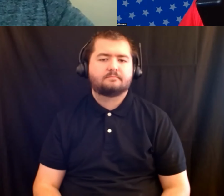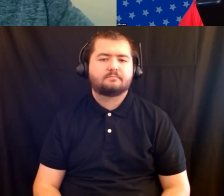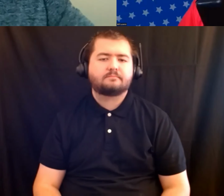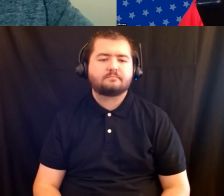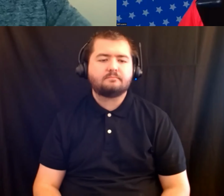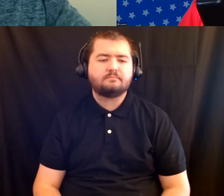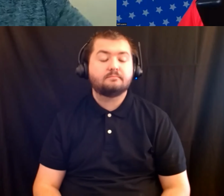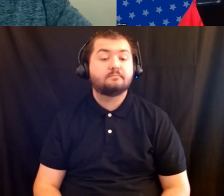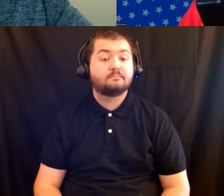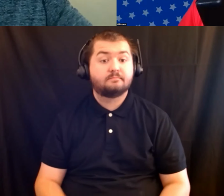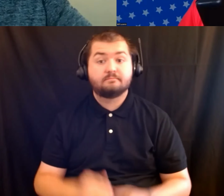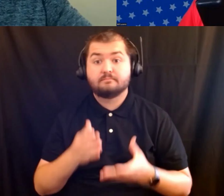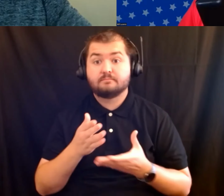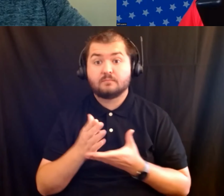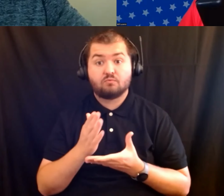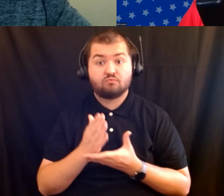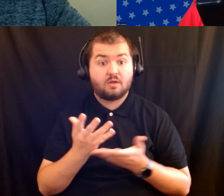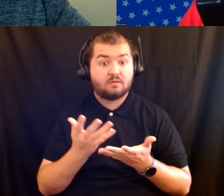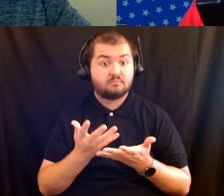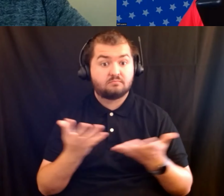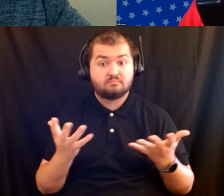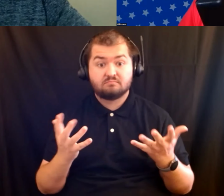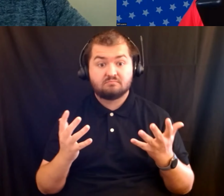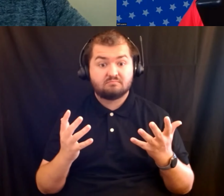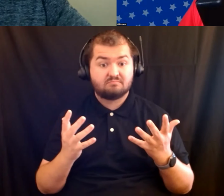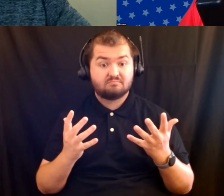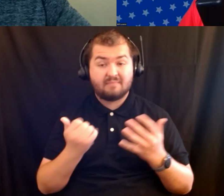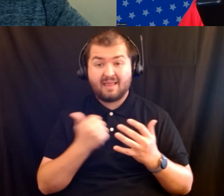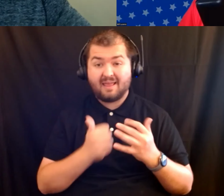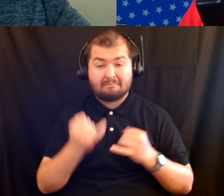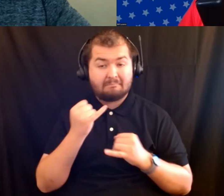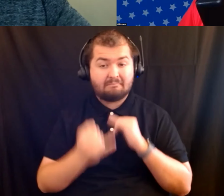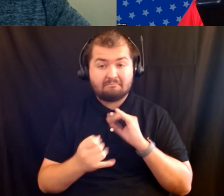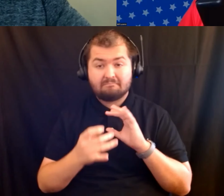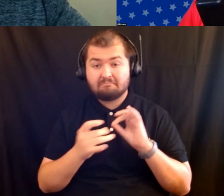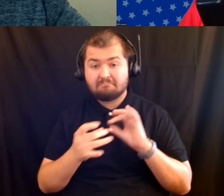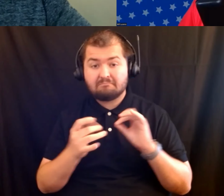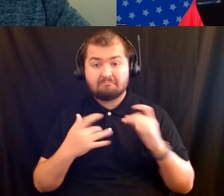All right, guys. Anything else before we go?